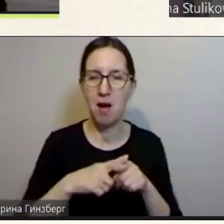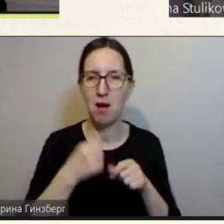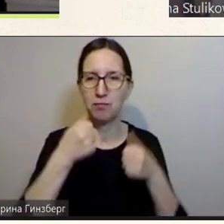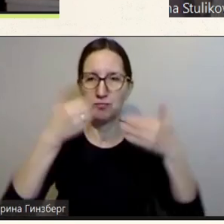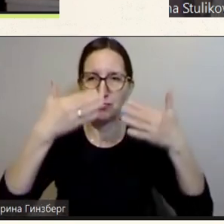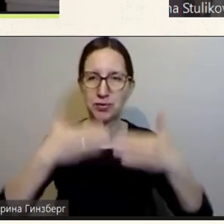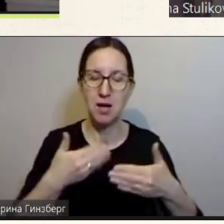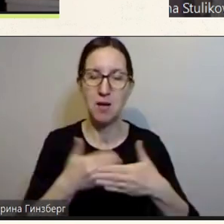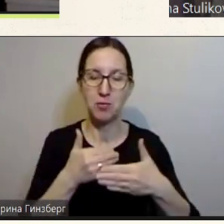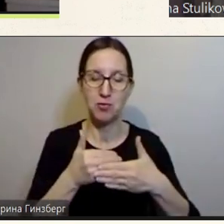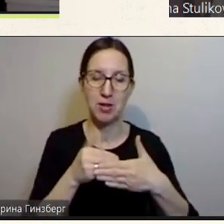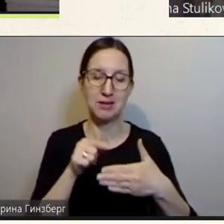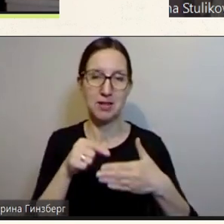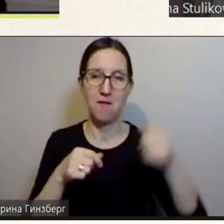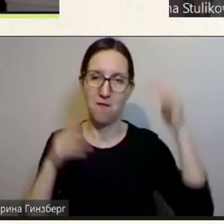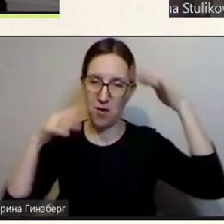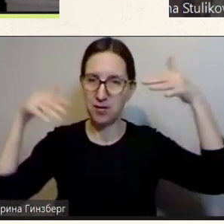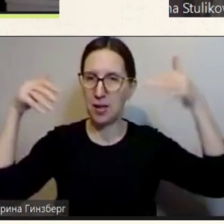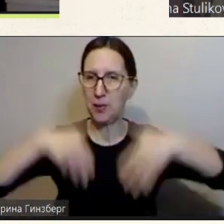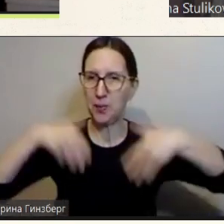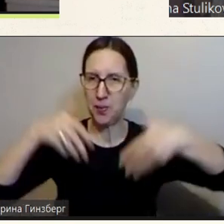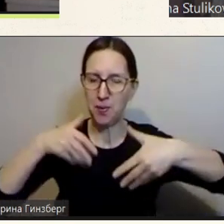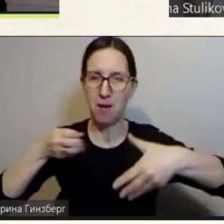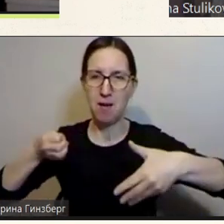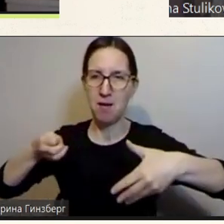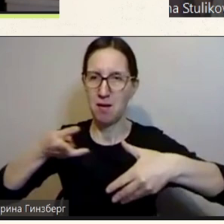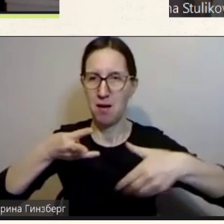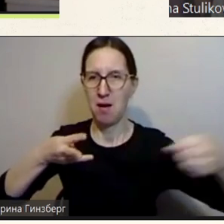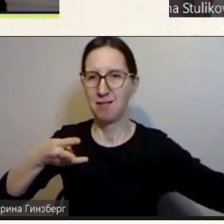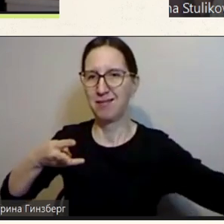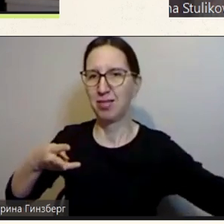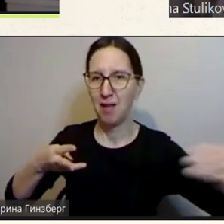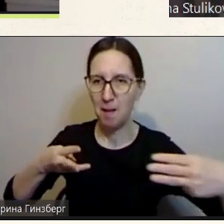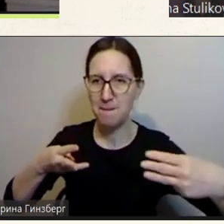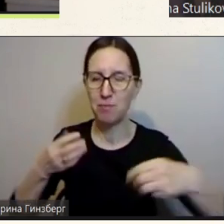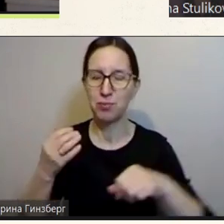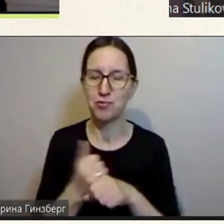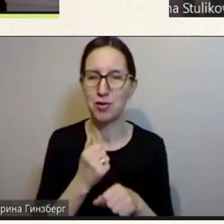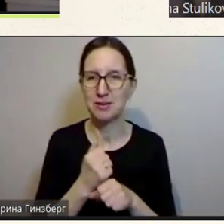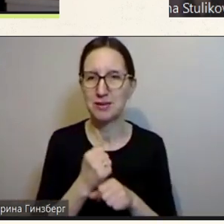CCTV cameras or HD cameras.